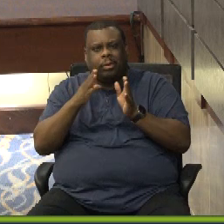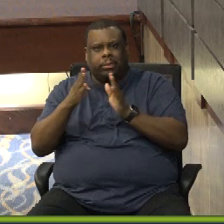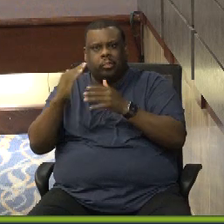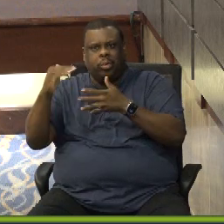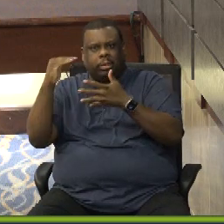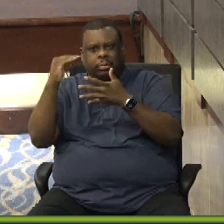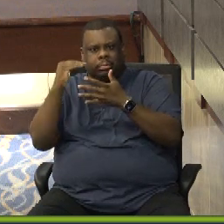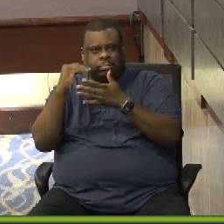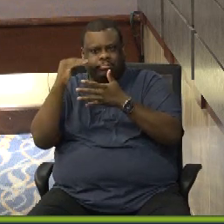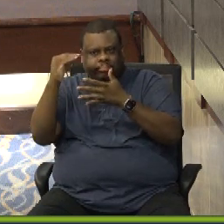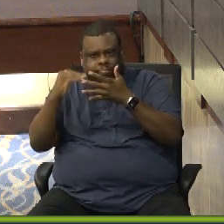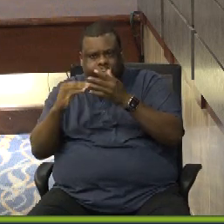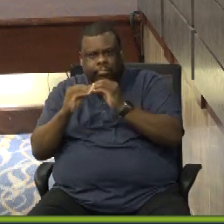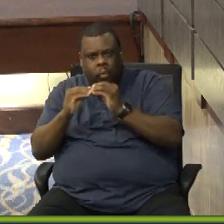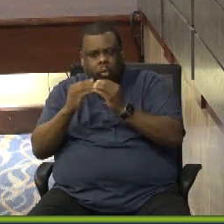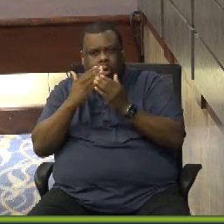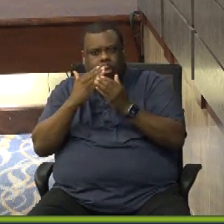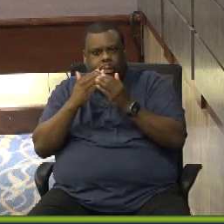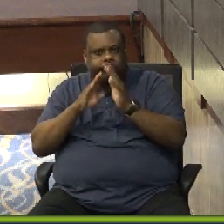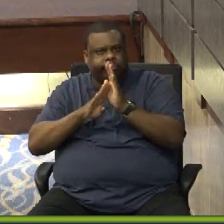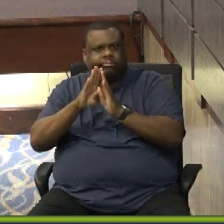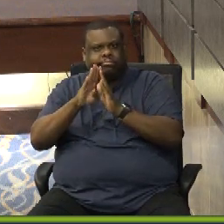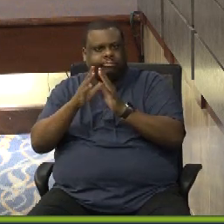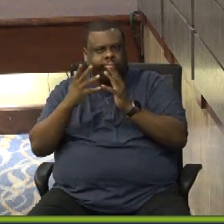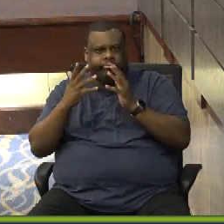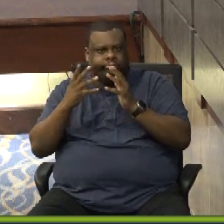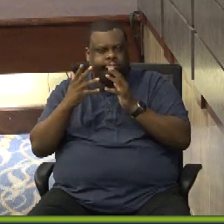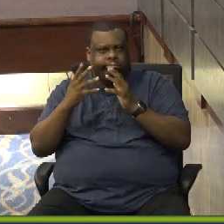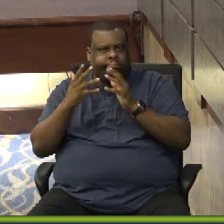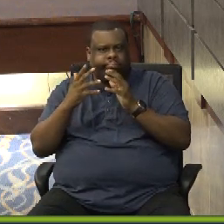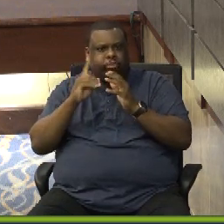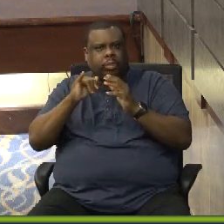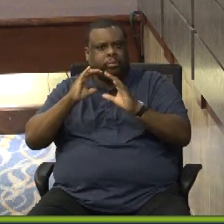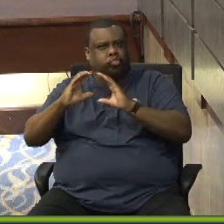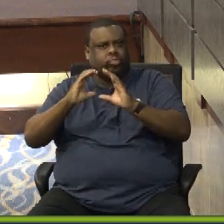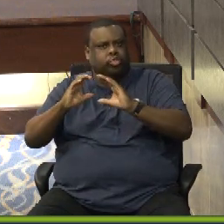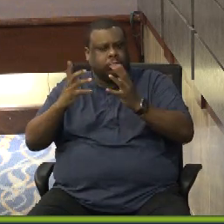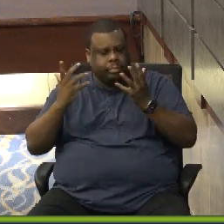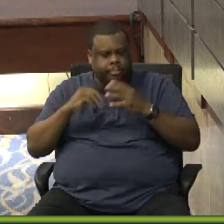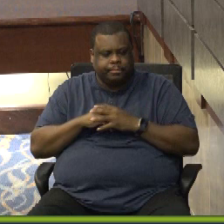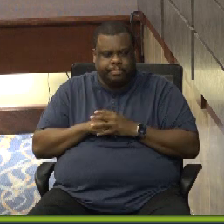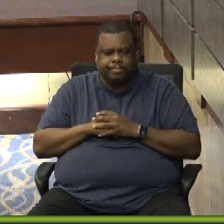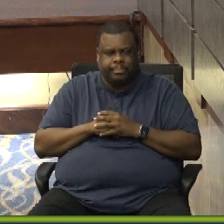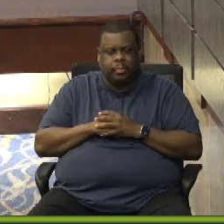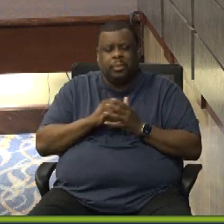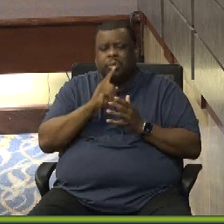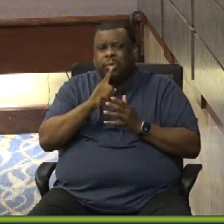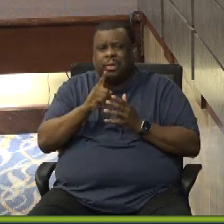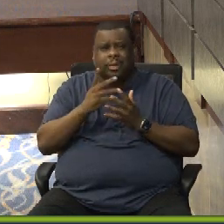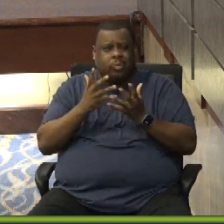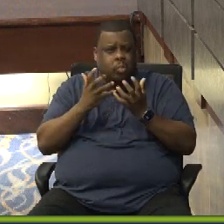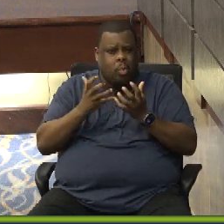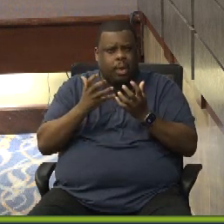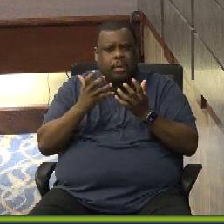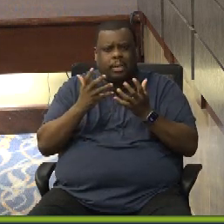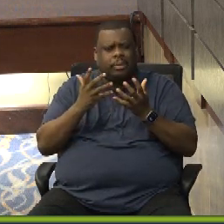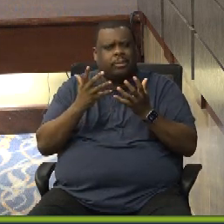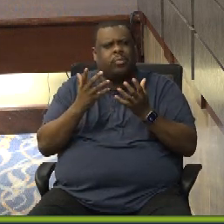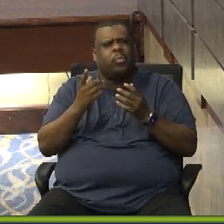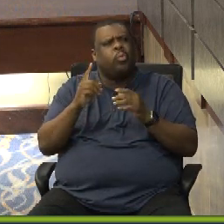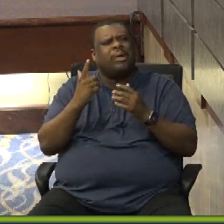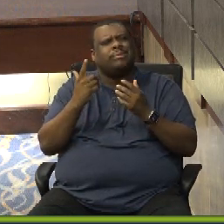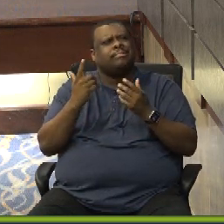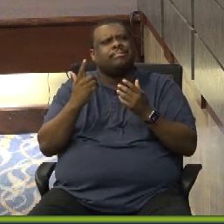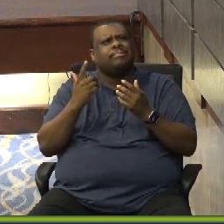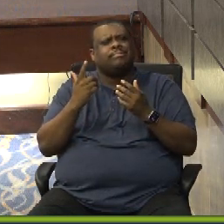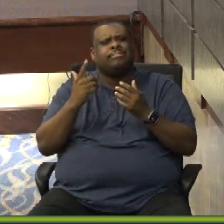help to guide all of the communications efforts off the back of this work. But more importantly, we really wanted to land on what's the one thing,